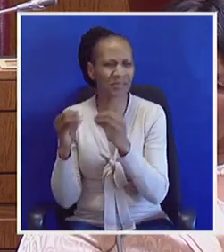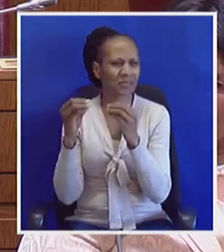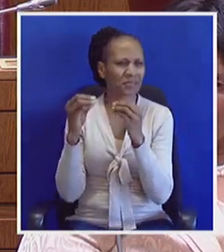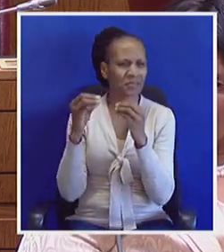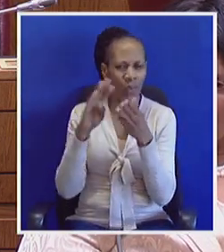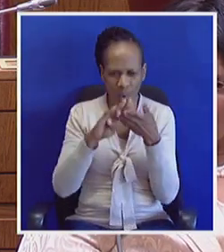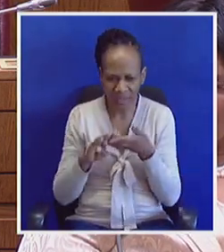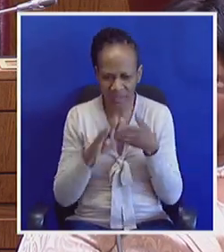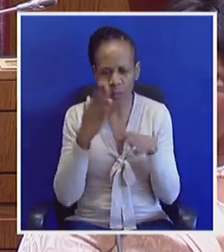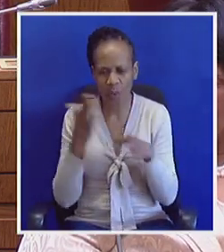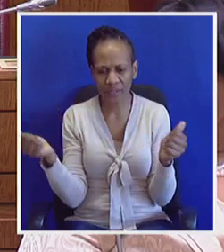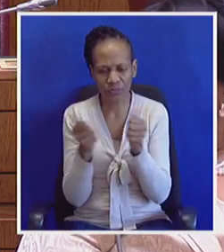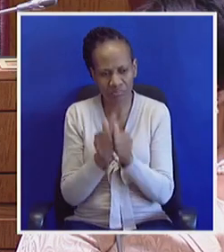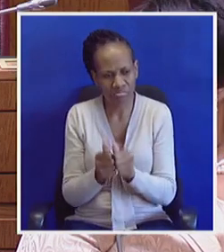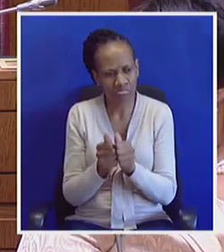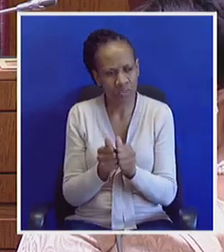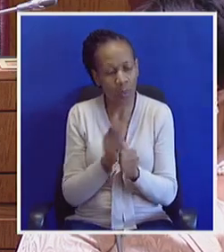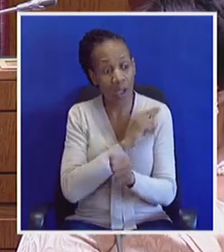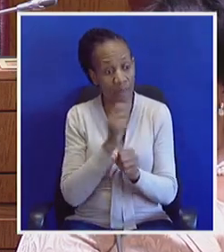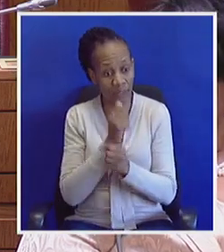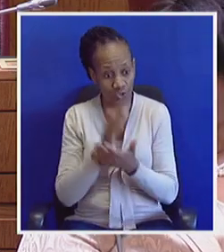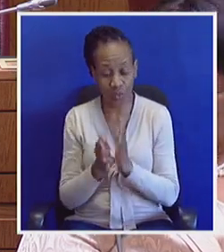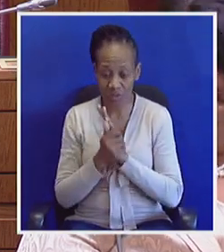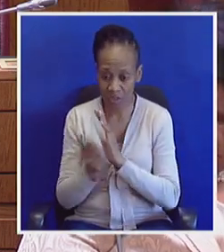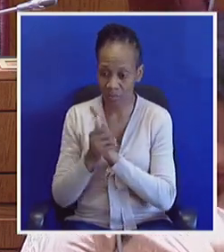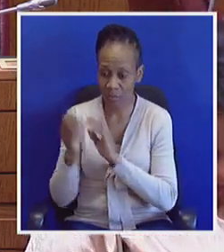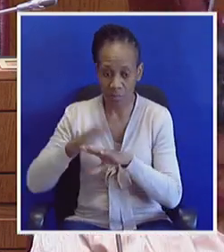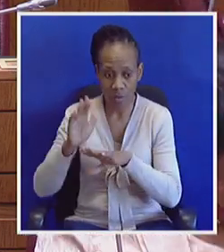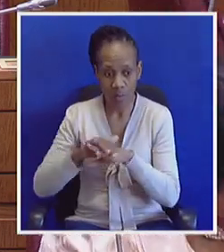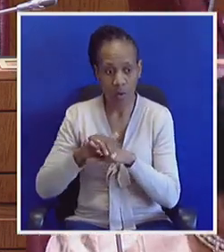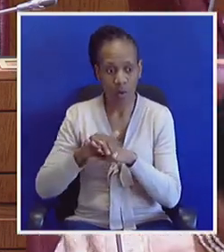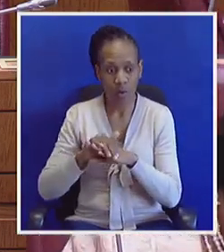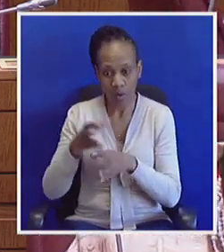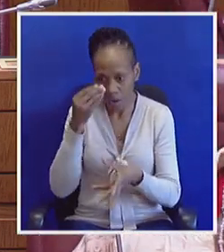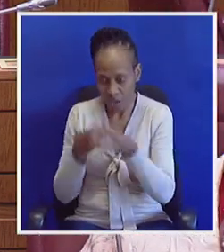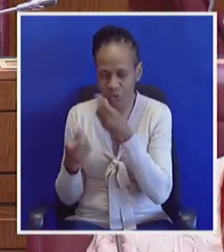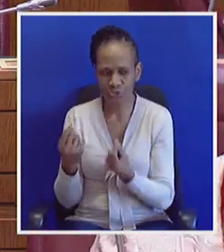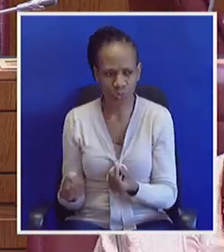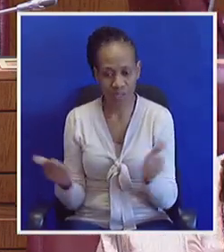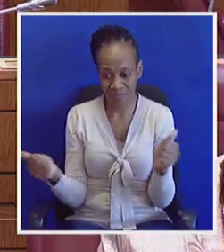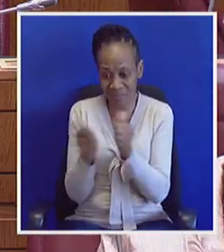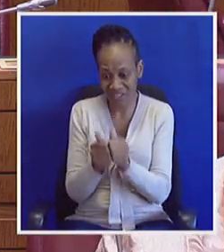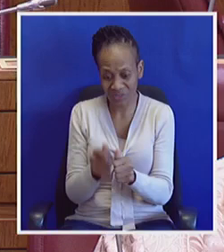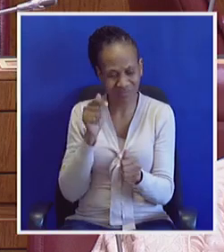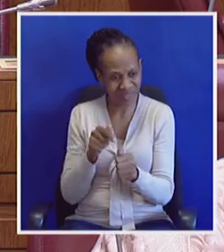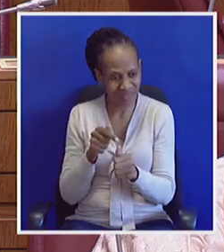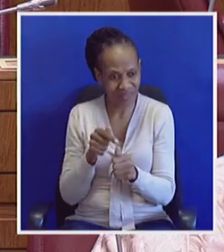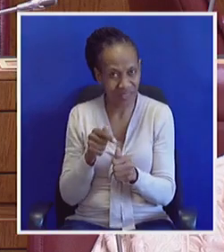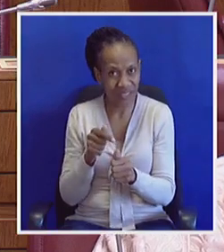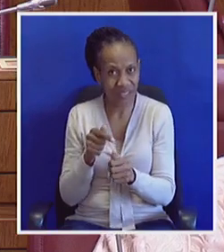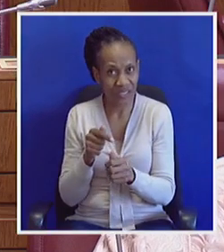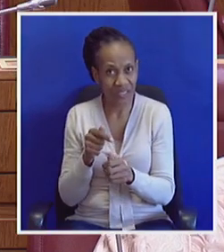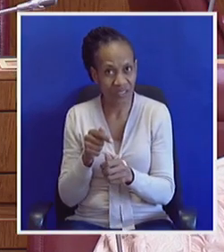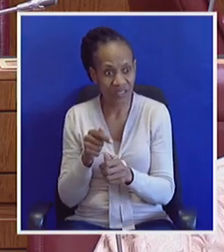develop or produce skills out there? And those partnerships, are they already yielding desired